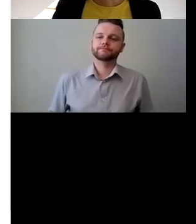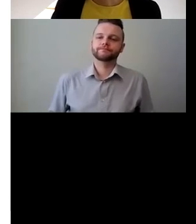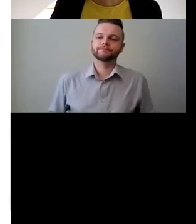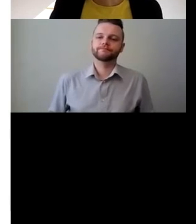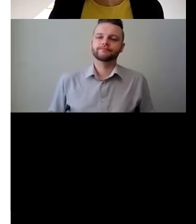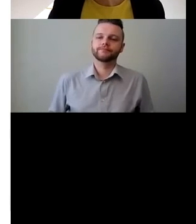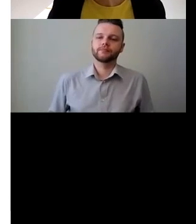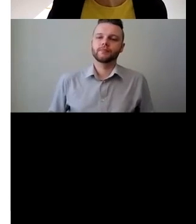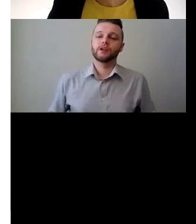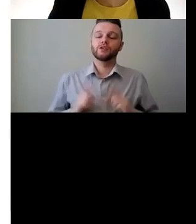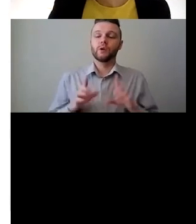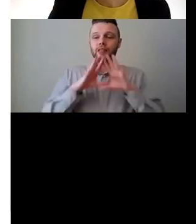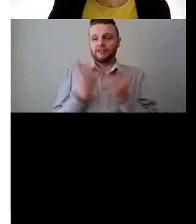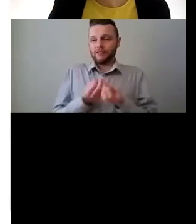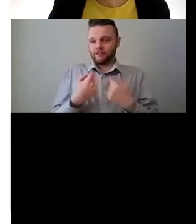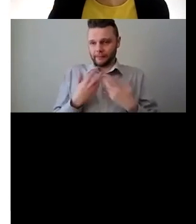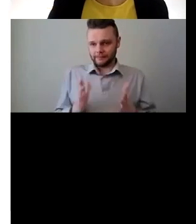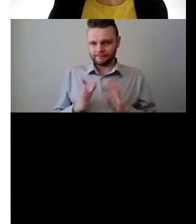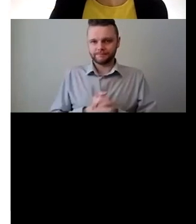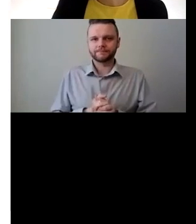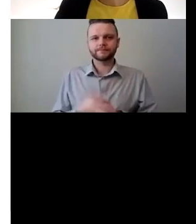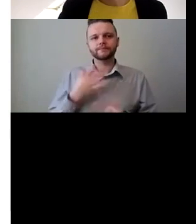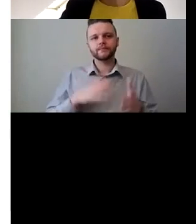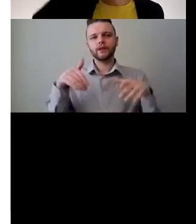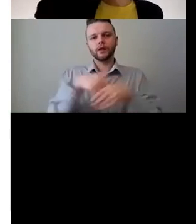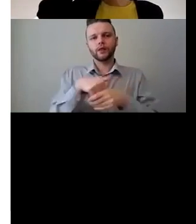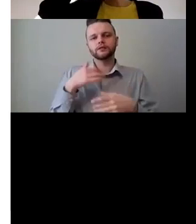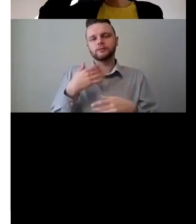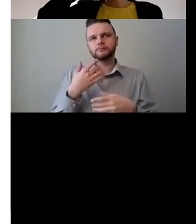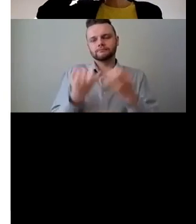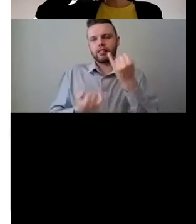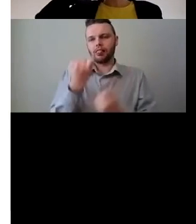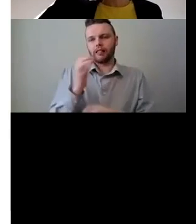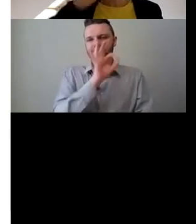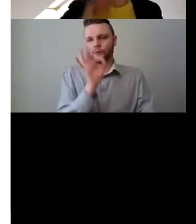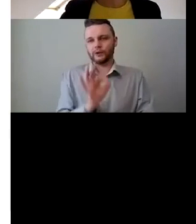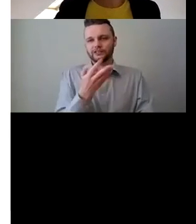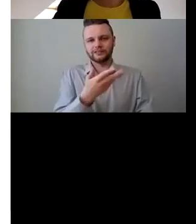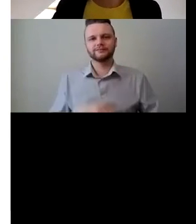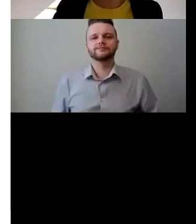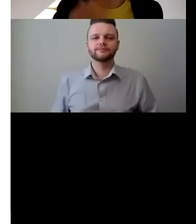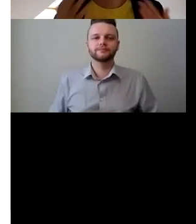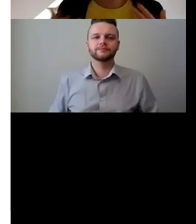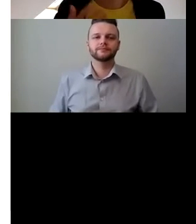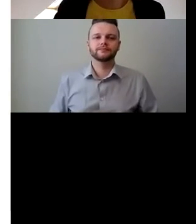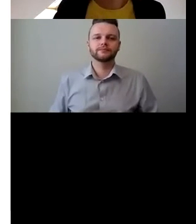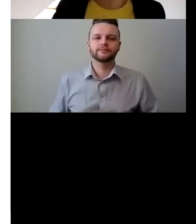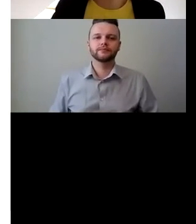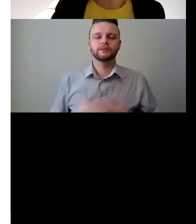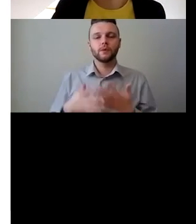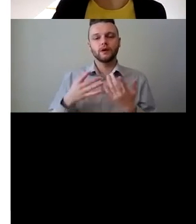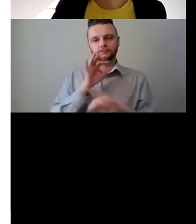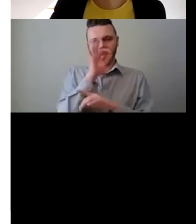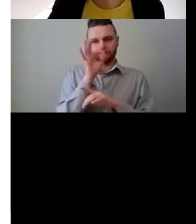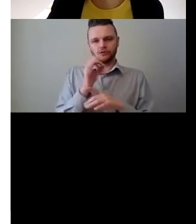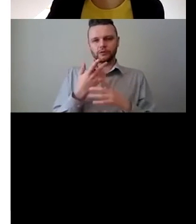So that's all from me. I just include some final questions as well. It's more also things that we're kind of thinking of when